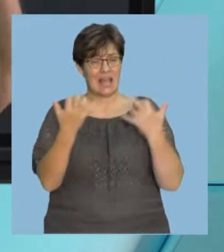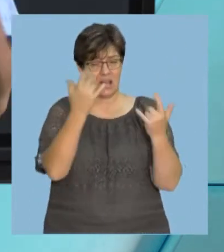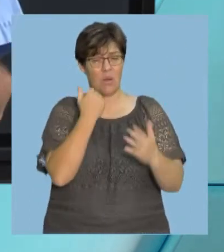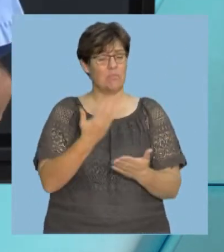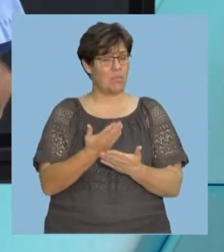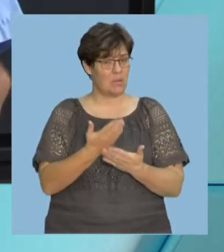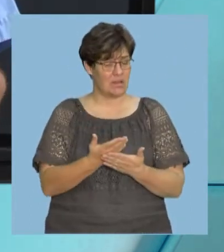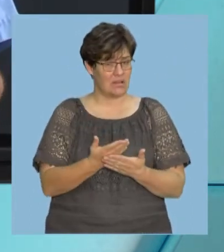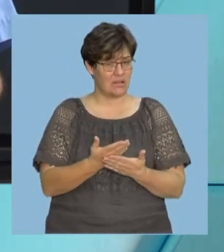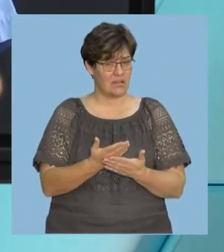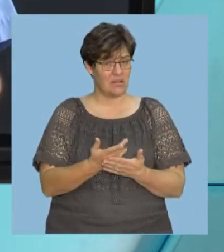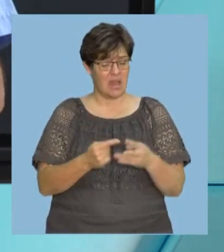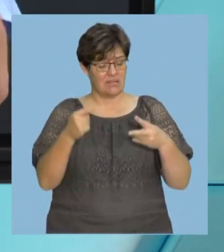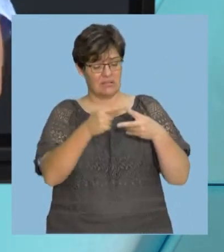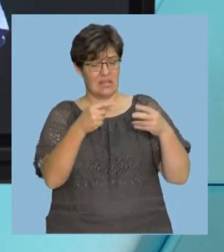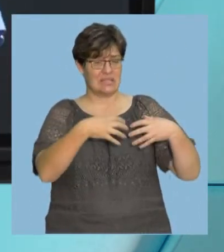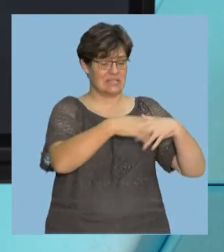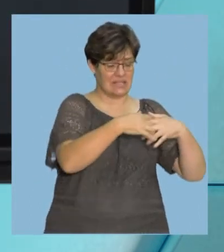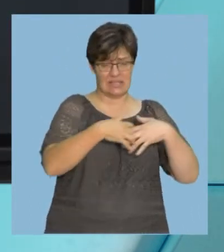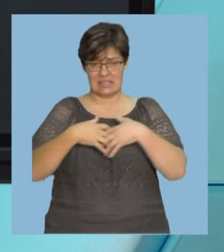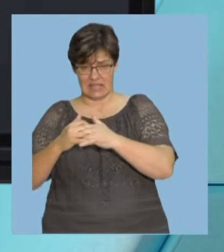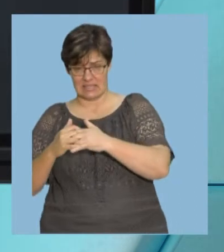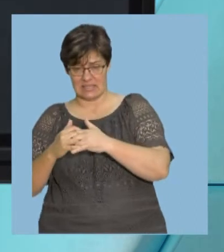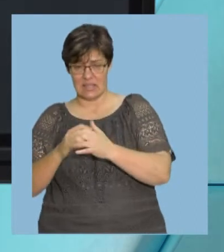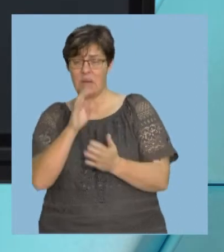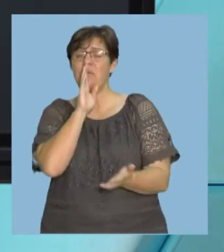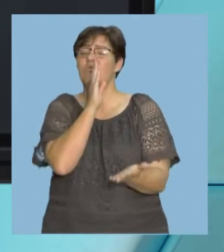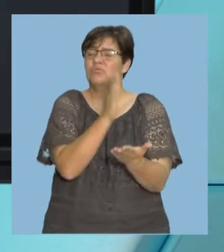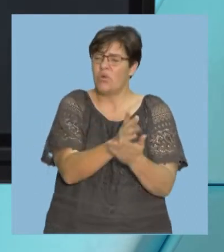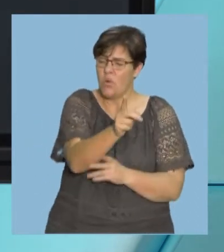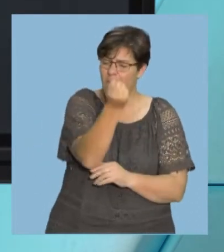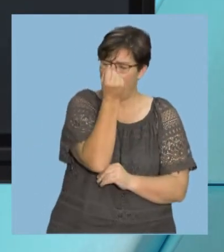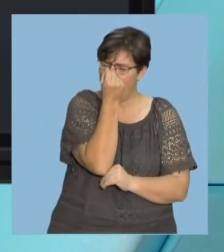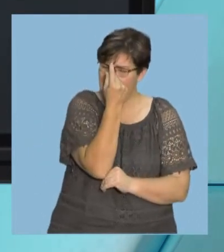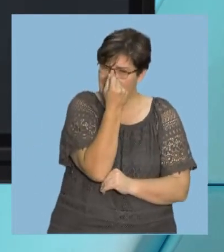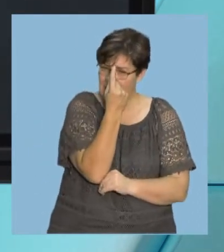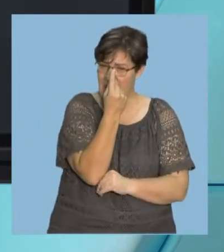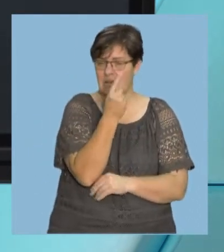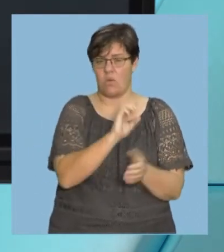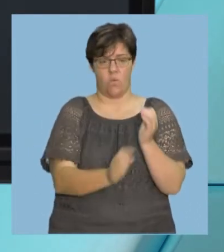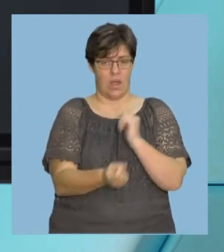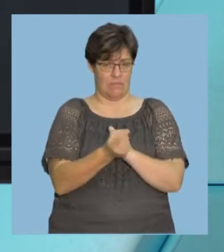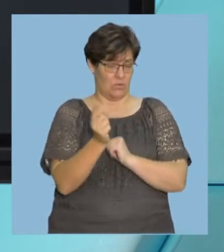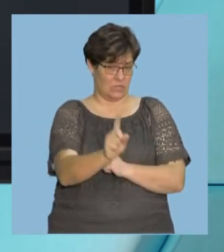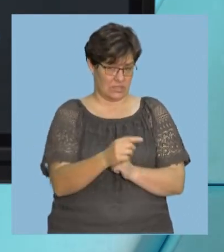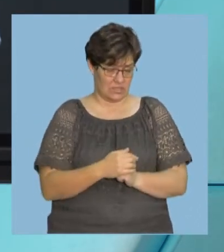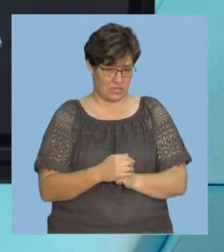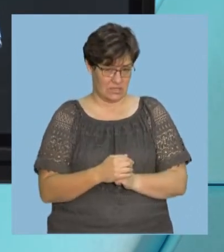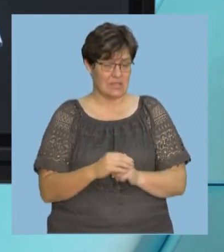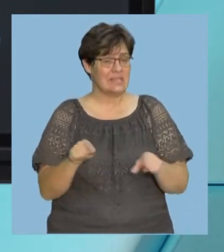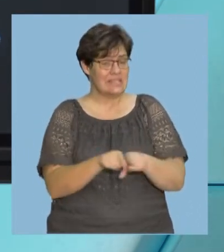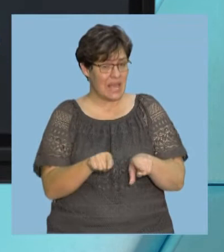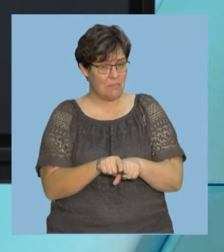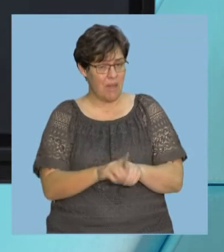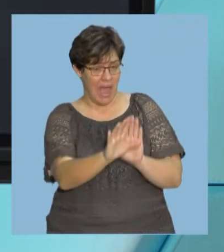our calculations of probability and of two sets, make sure you understand what is going on, and make sure